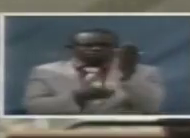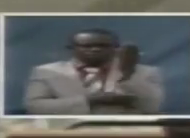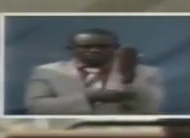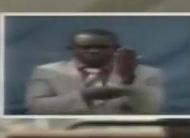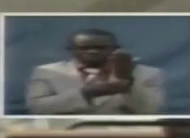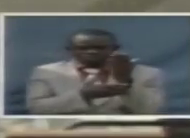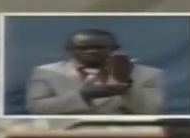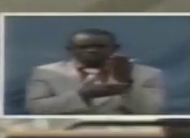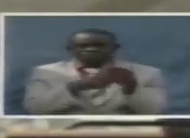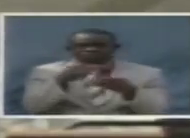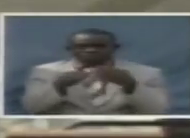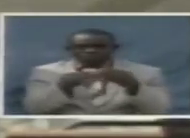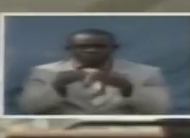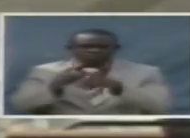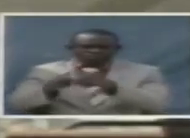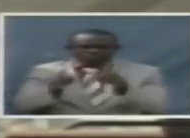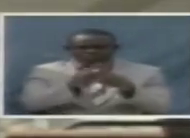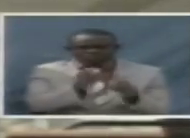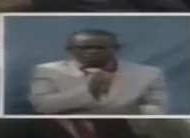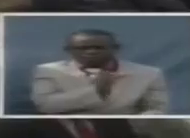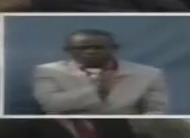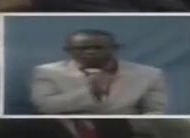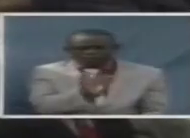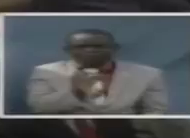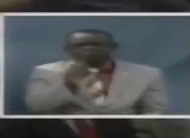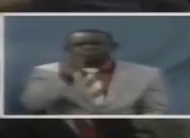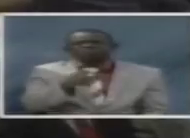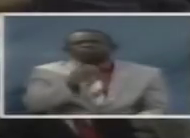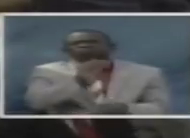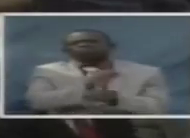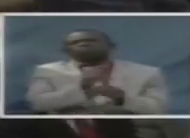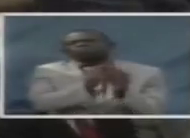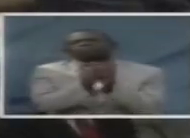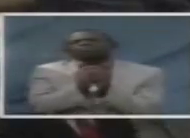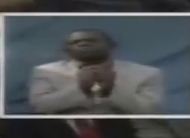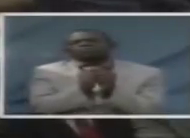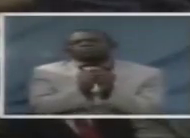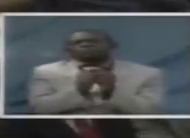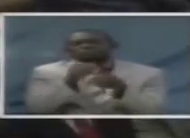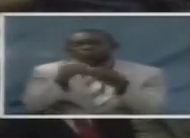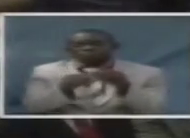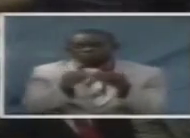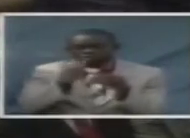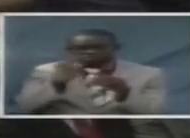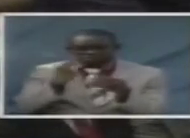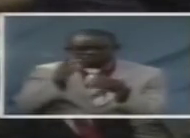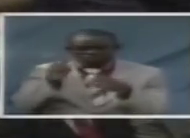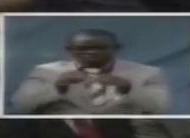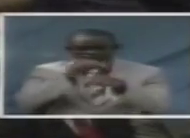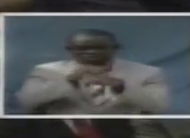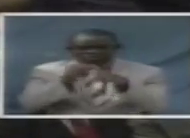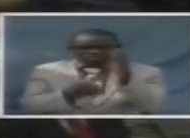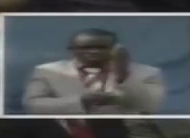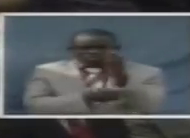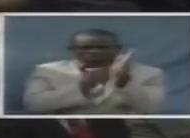sectors have to work together in clusters to achieve the objectives of the plan. In this vein,